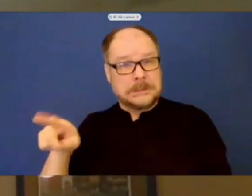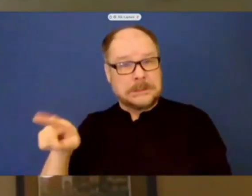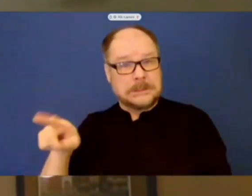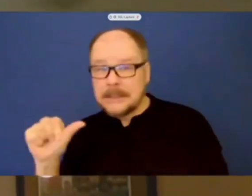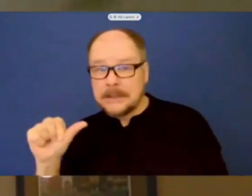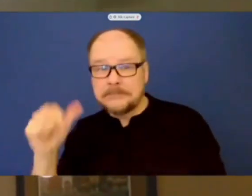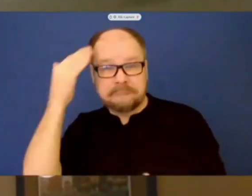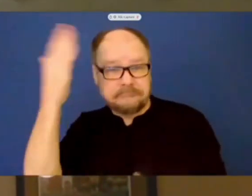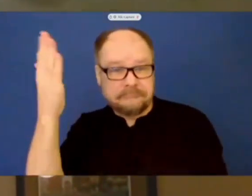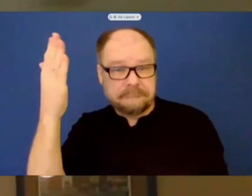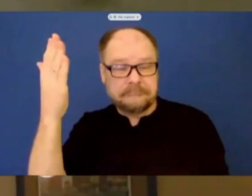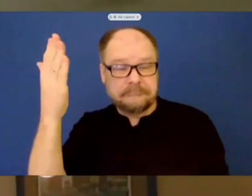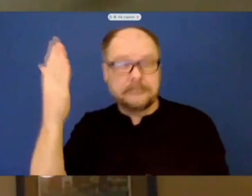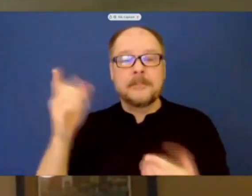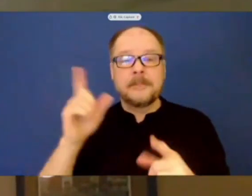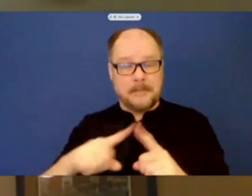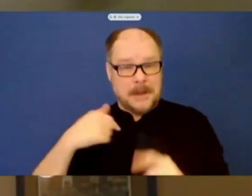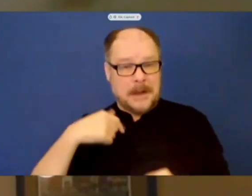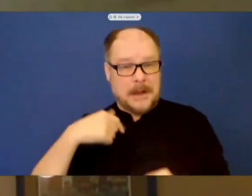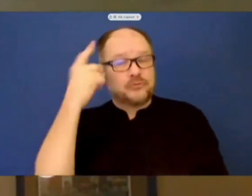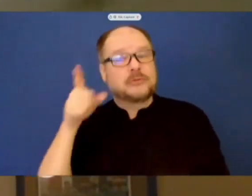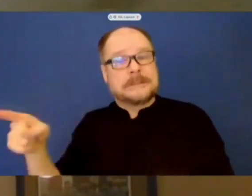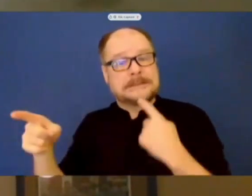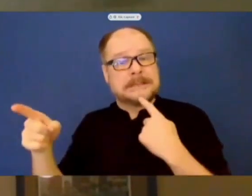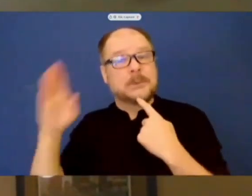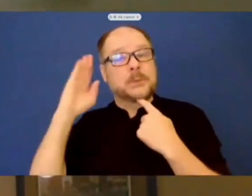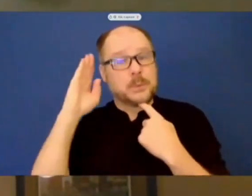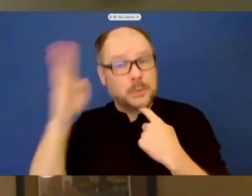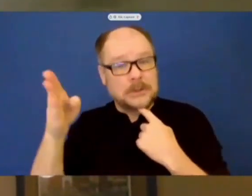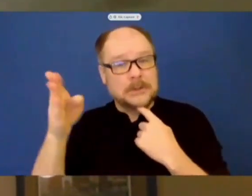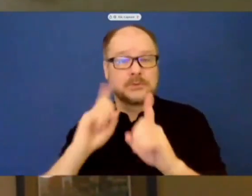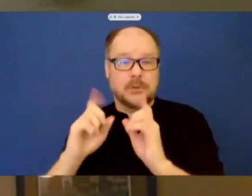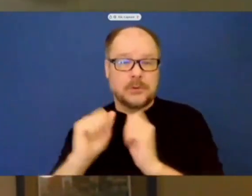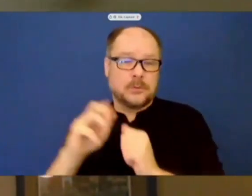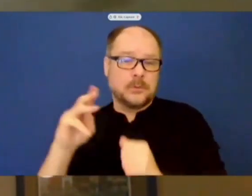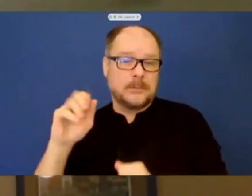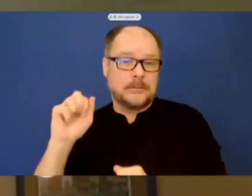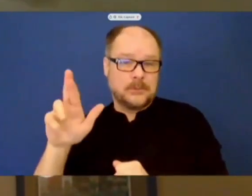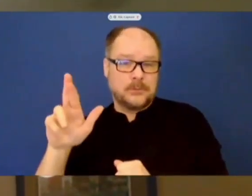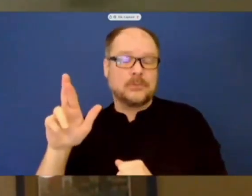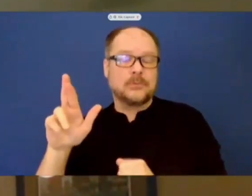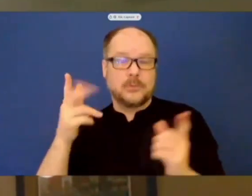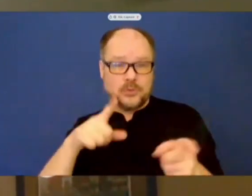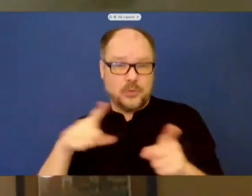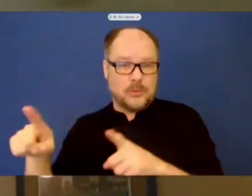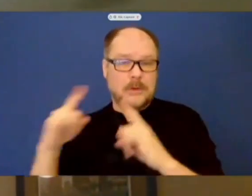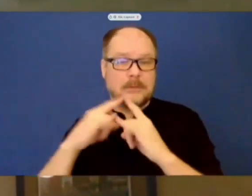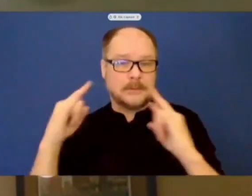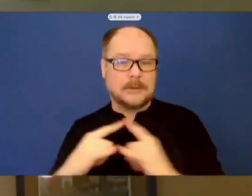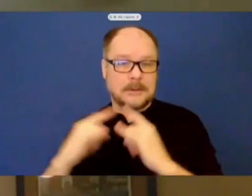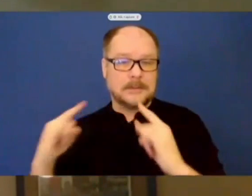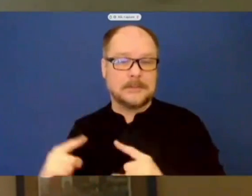going to have conversations with the mayor about what was happening at the encampment site.